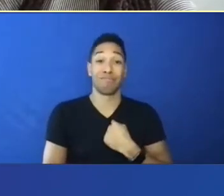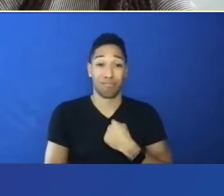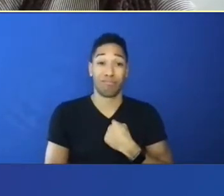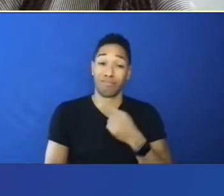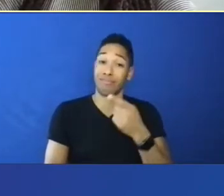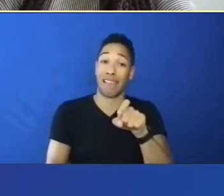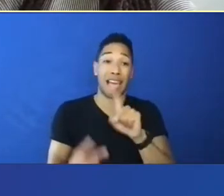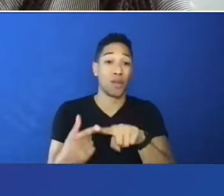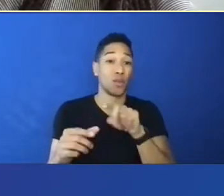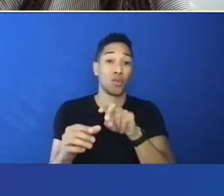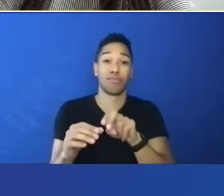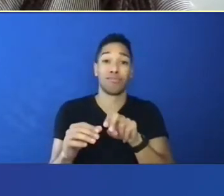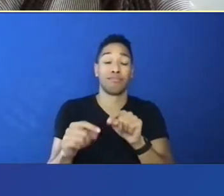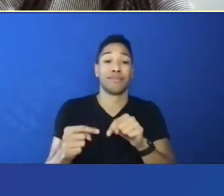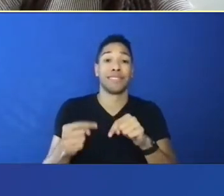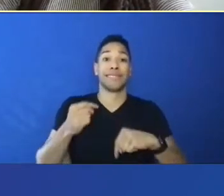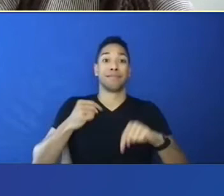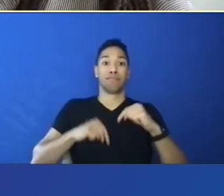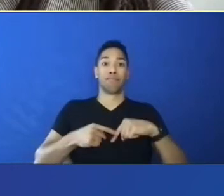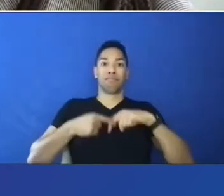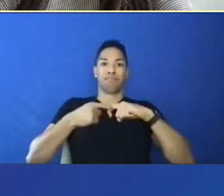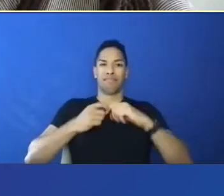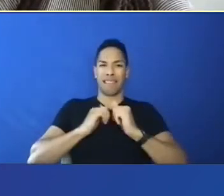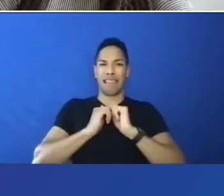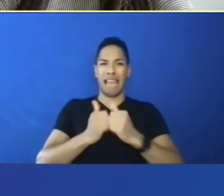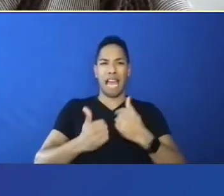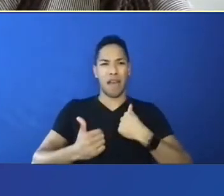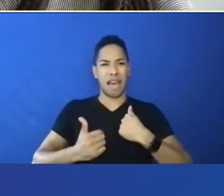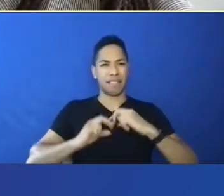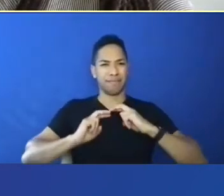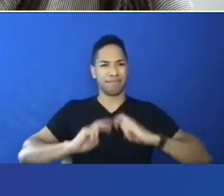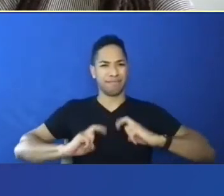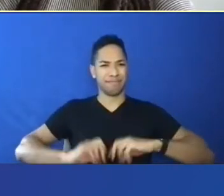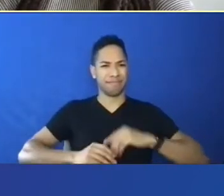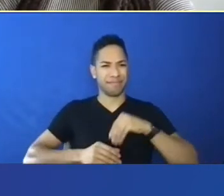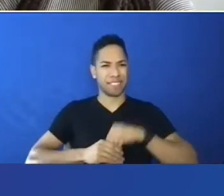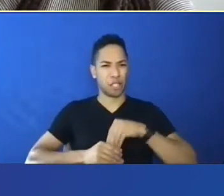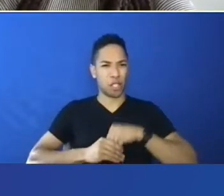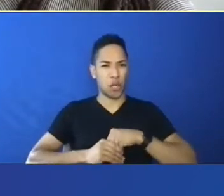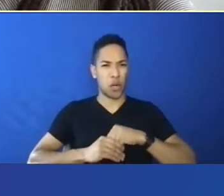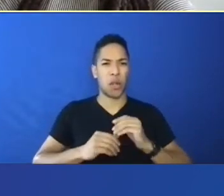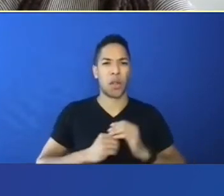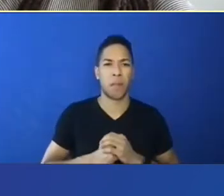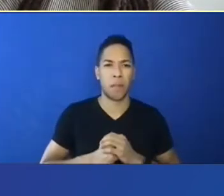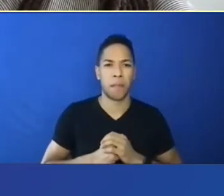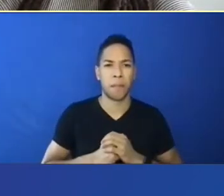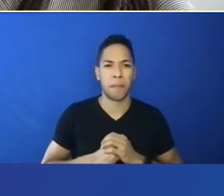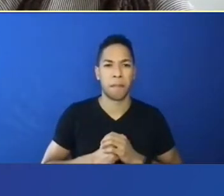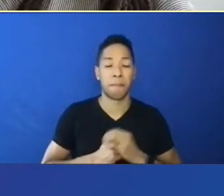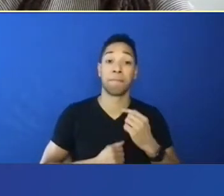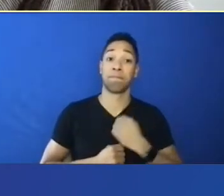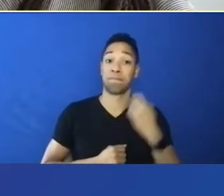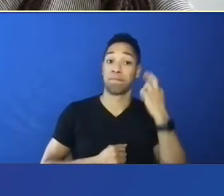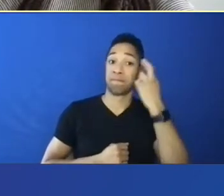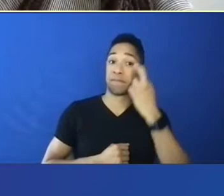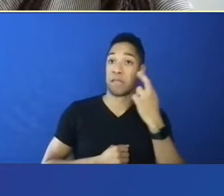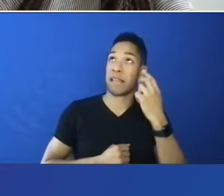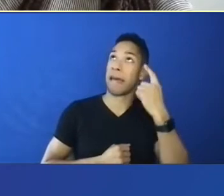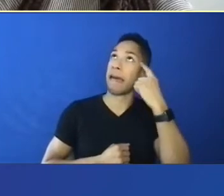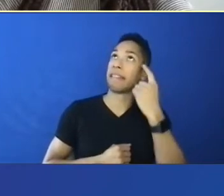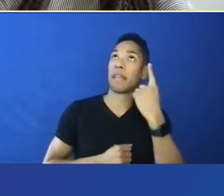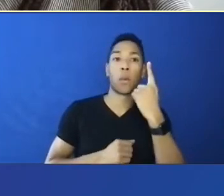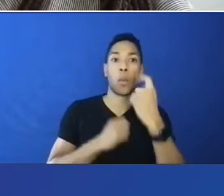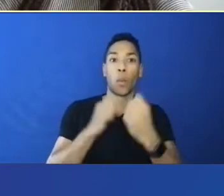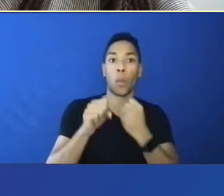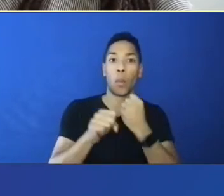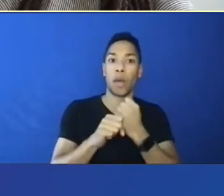step back and figure out how I've internalized it myself as well. You know, I think I realized maybe a year or so into